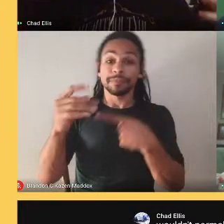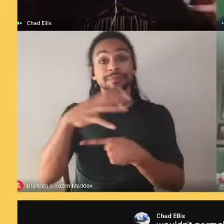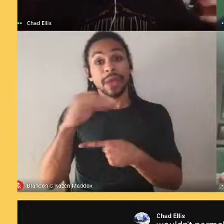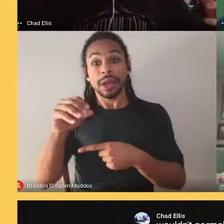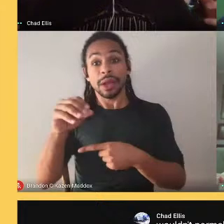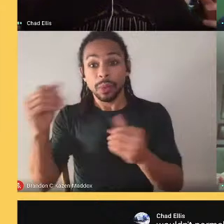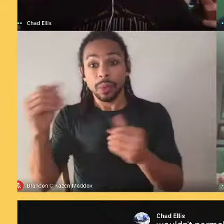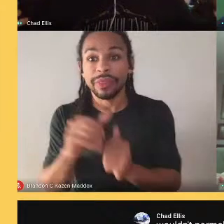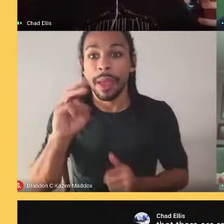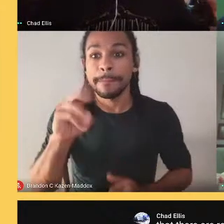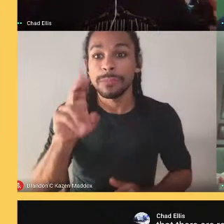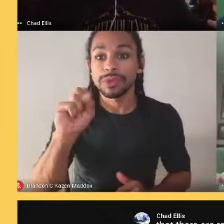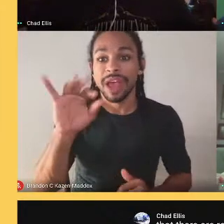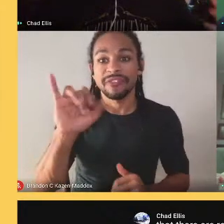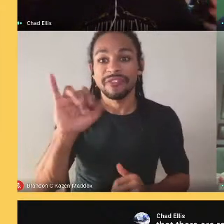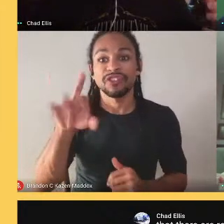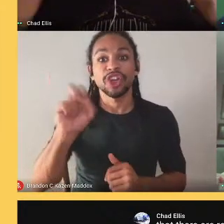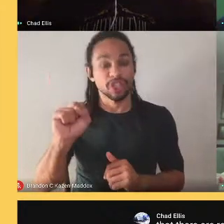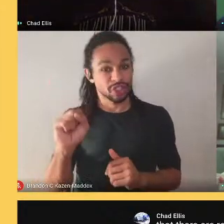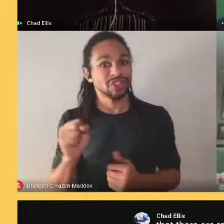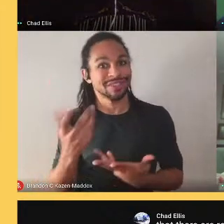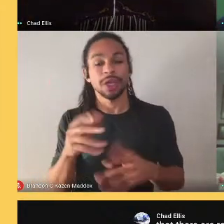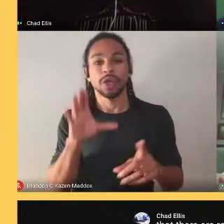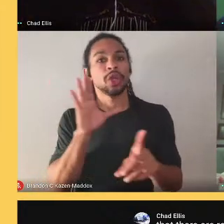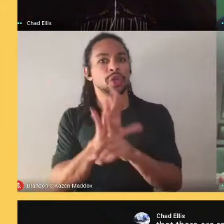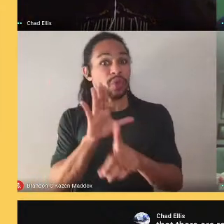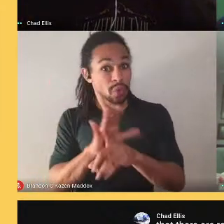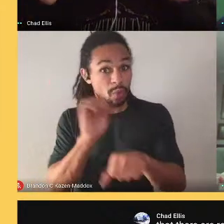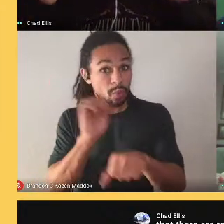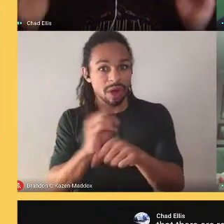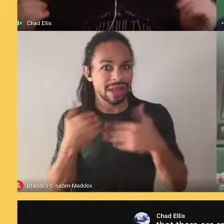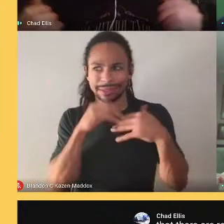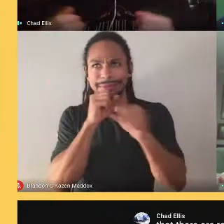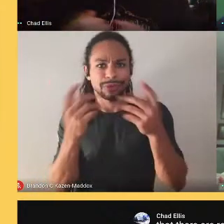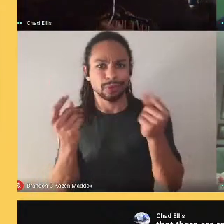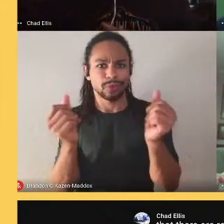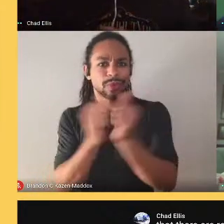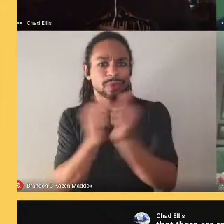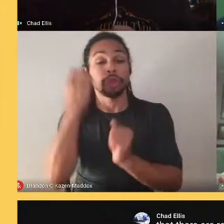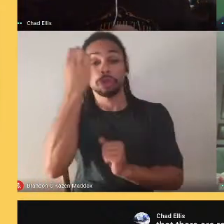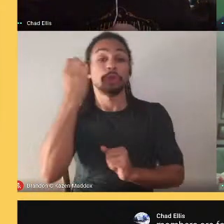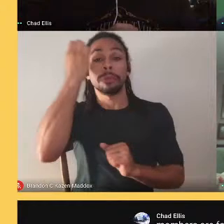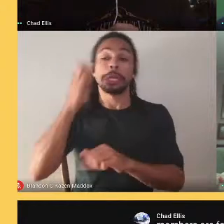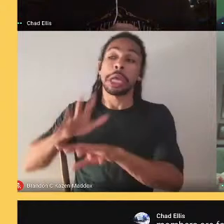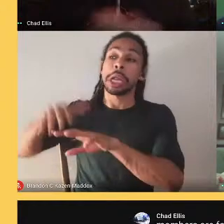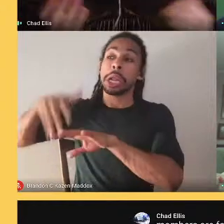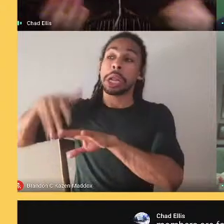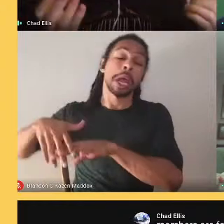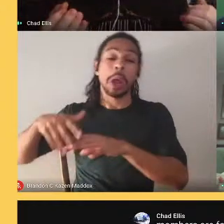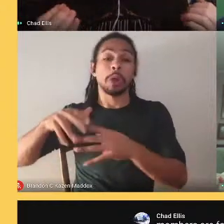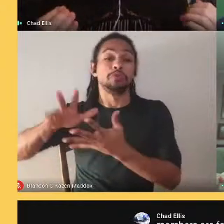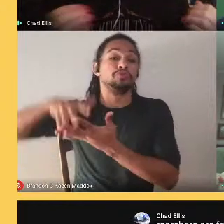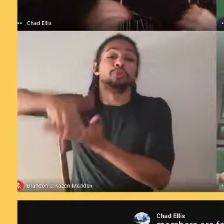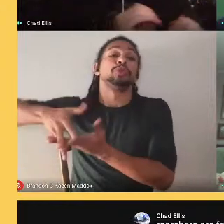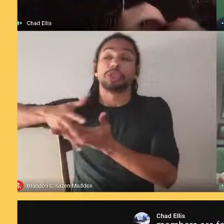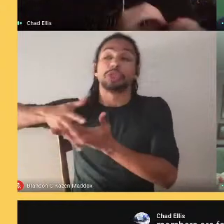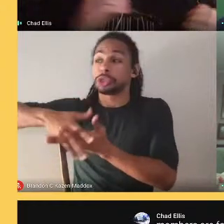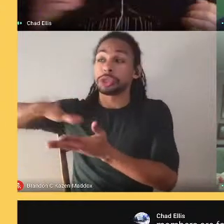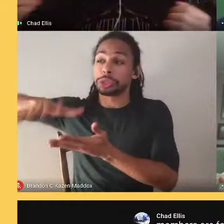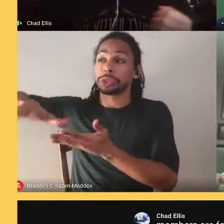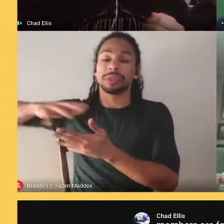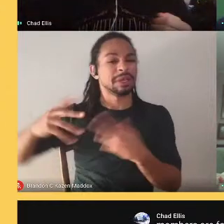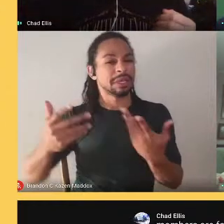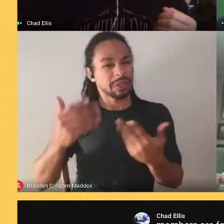the European roots that are so often assumed. And often when like Wizards of the Coast tries to venture out